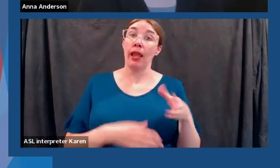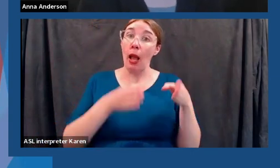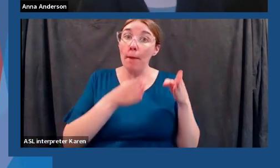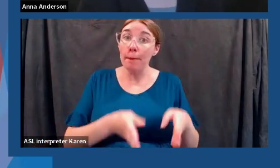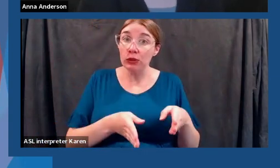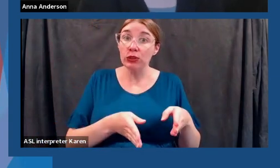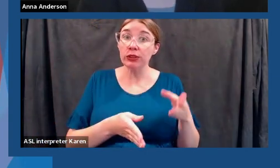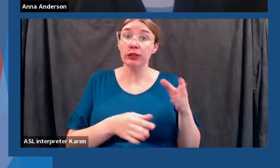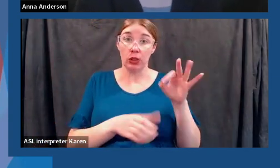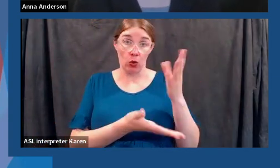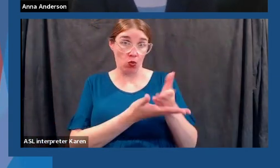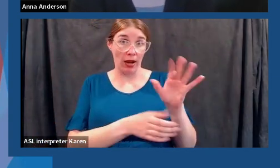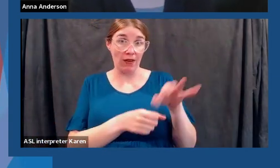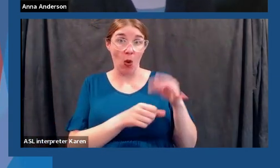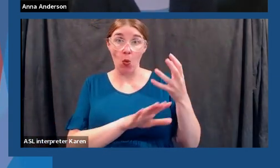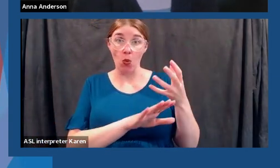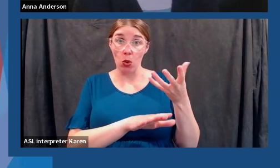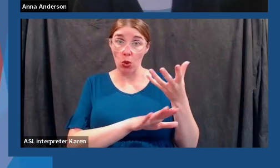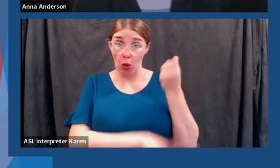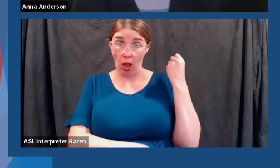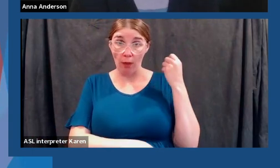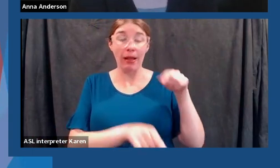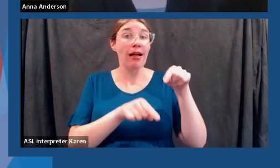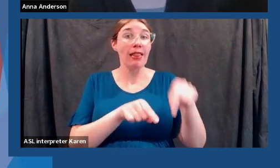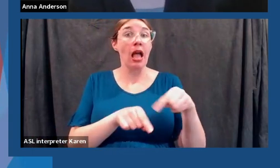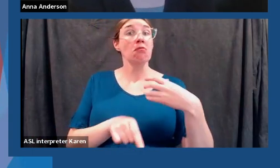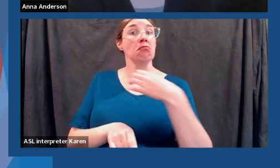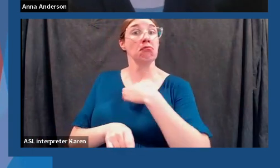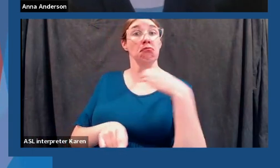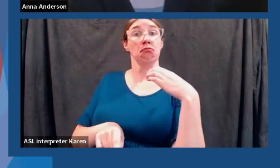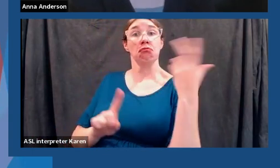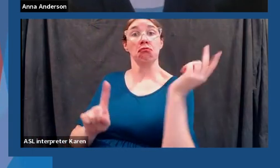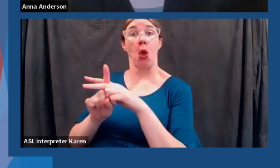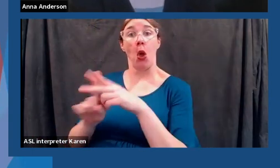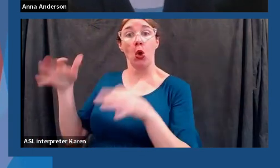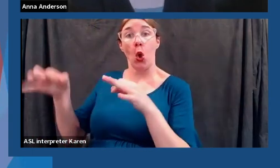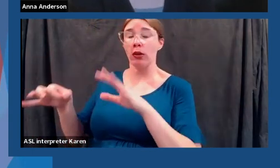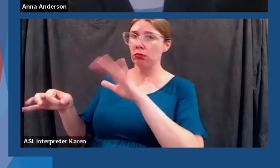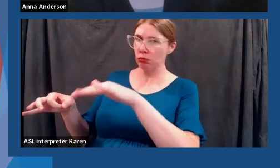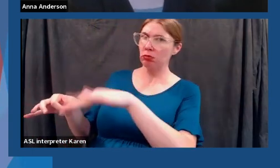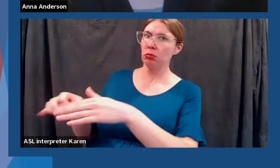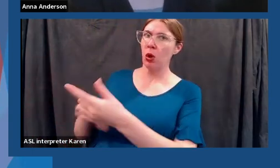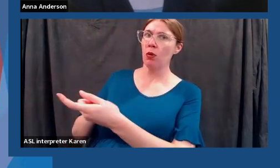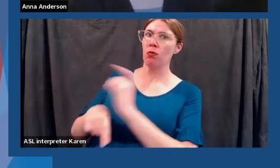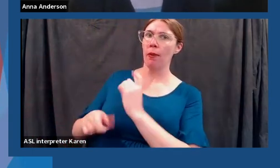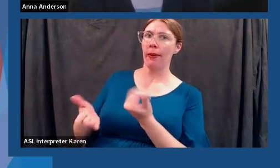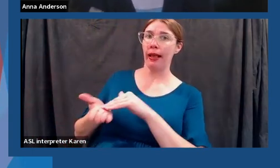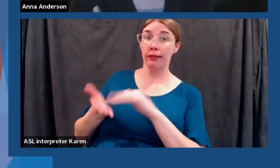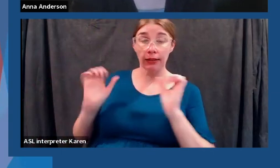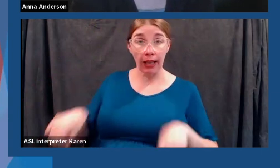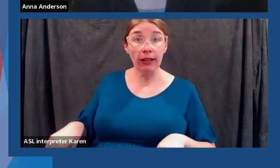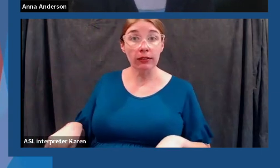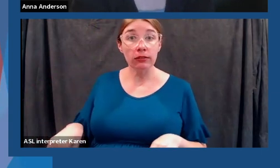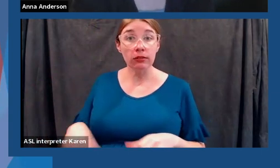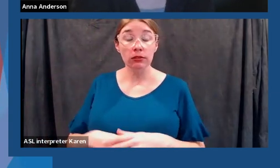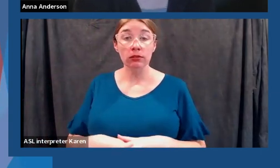right to vote can petition the court to have it restored. And we at Disability Rights Wisconsin and the